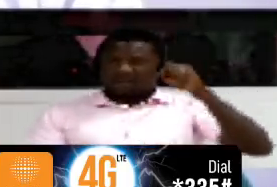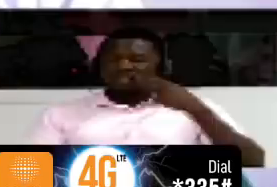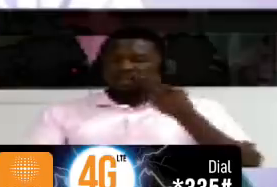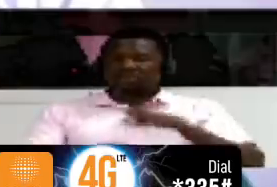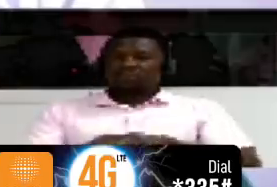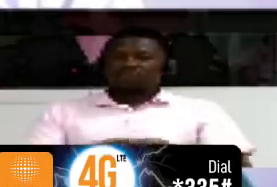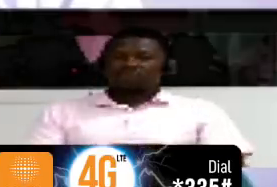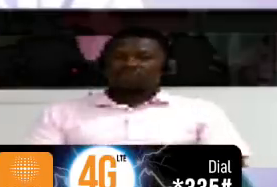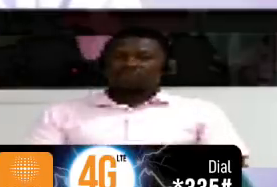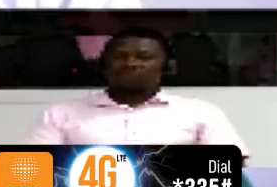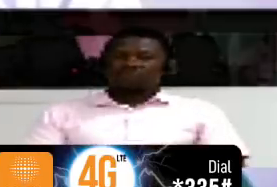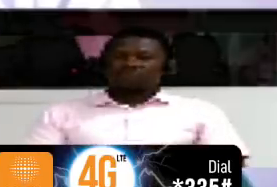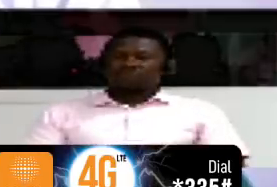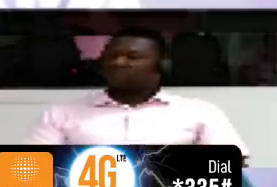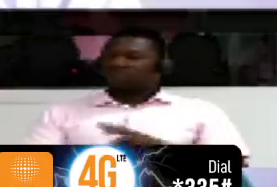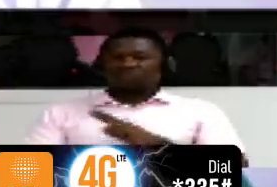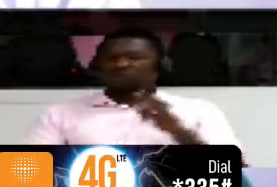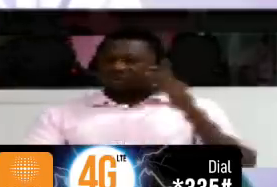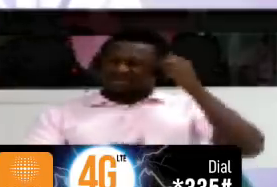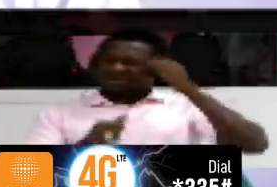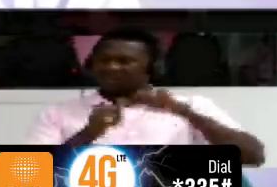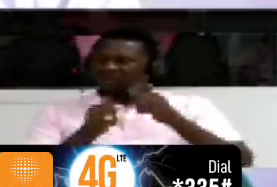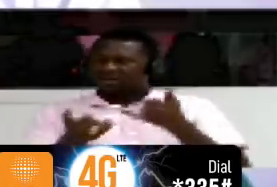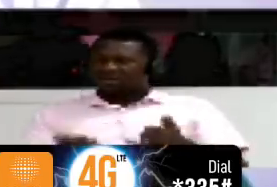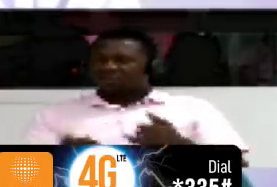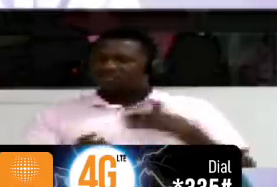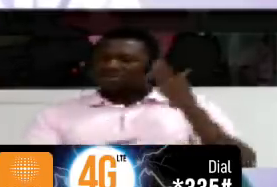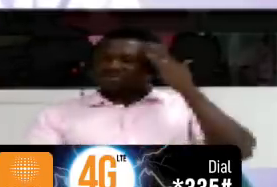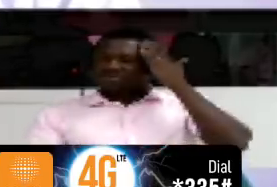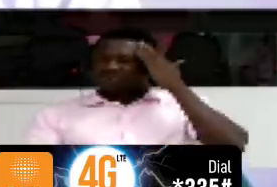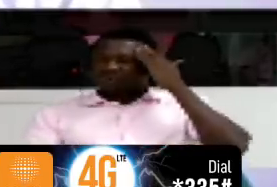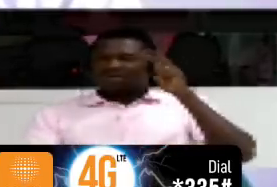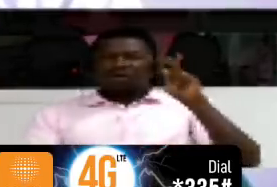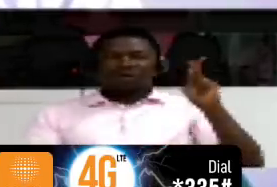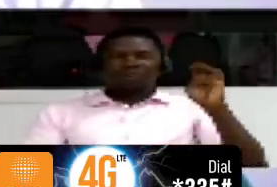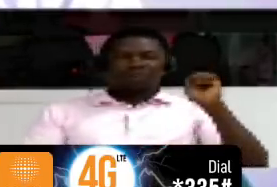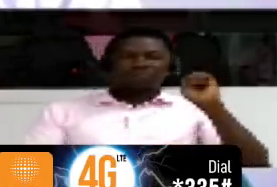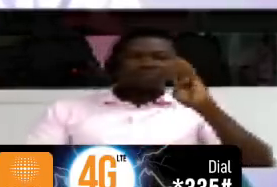that now, but I know Kebasar was the president then.